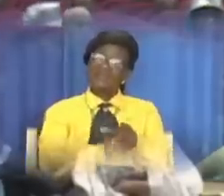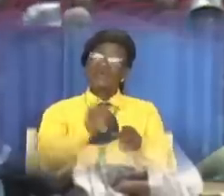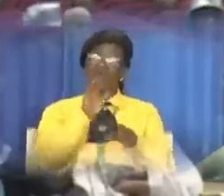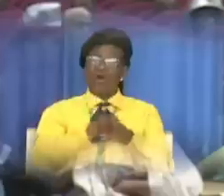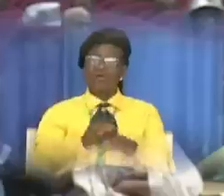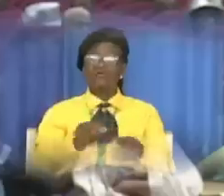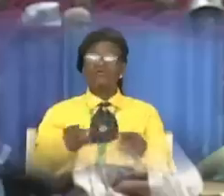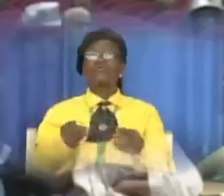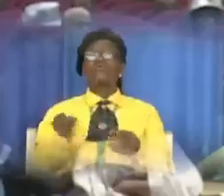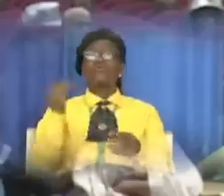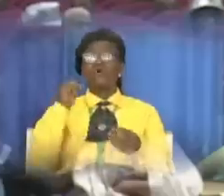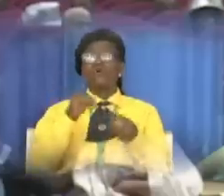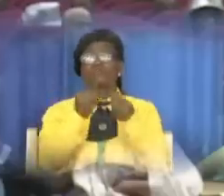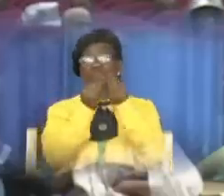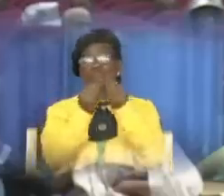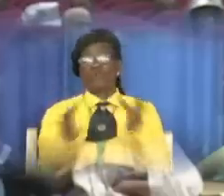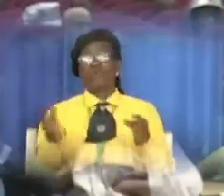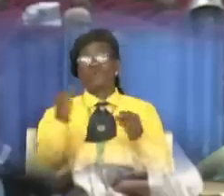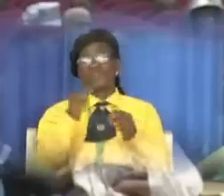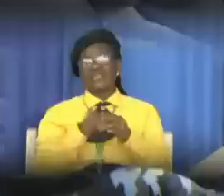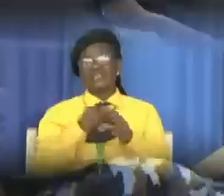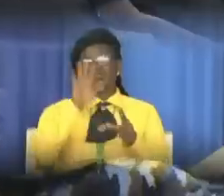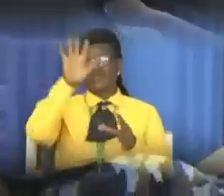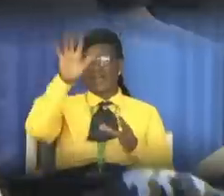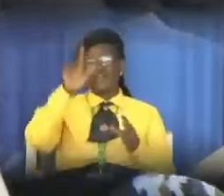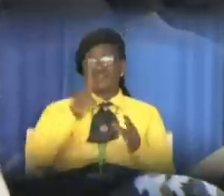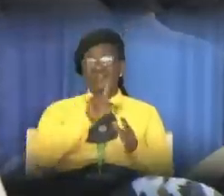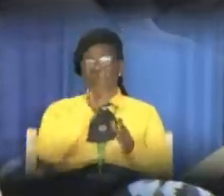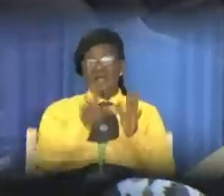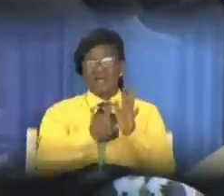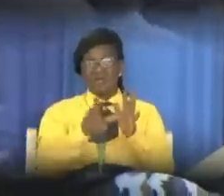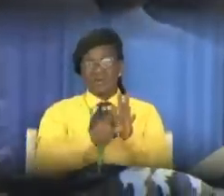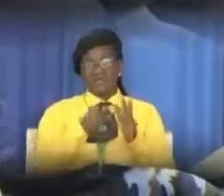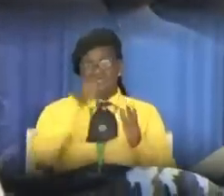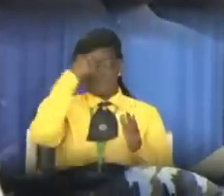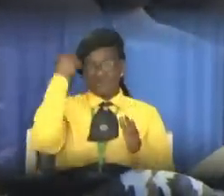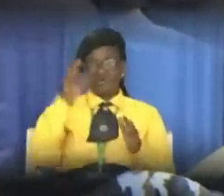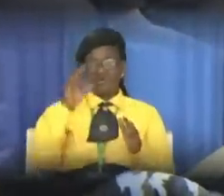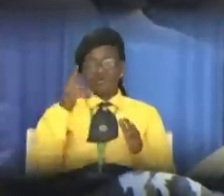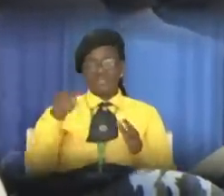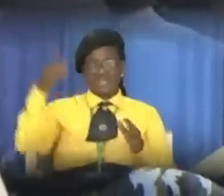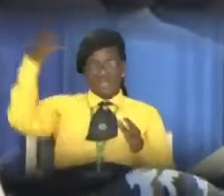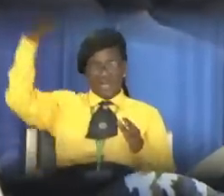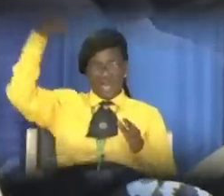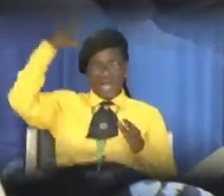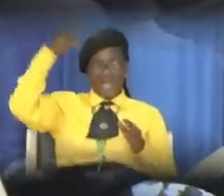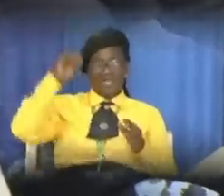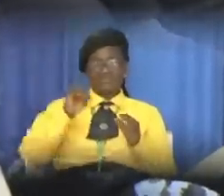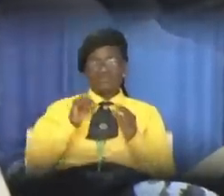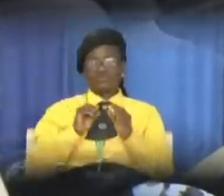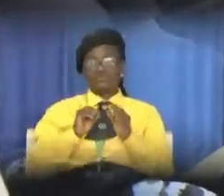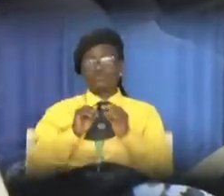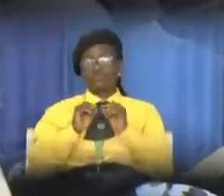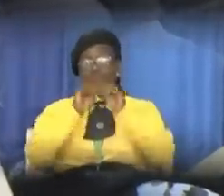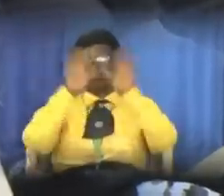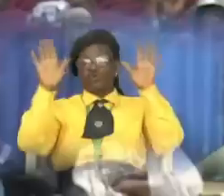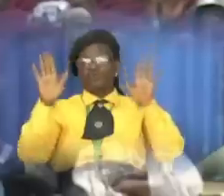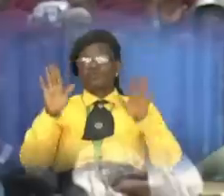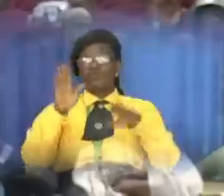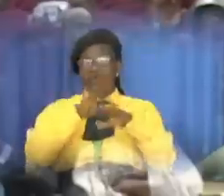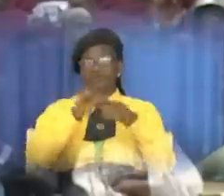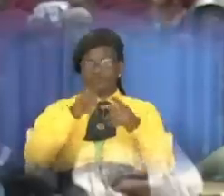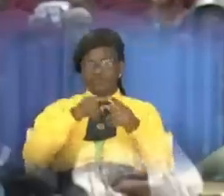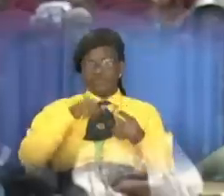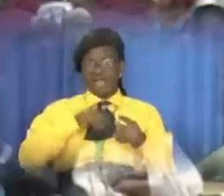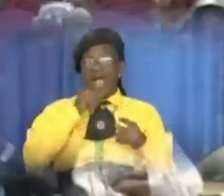5 hours because the light shone into me. I decree to somebody here today,